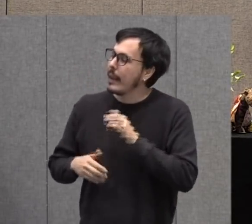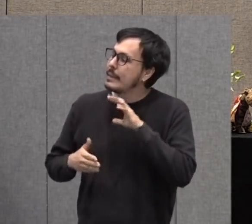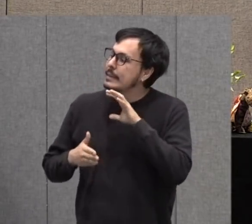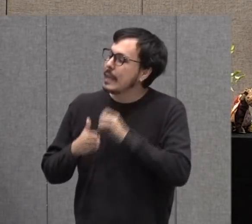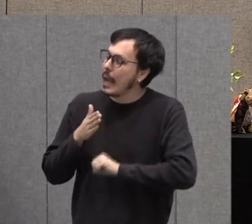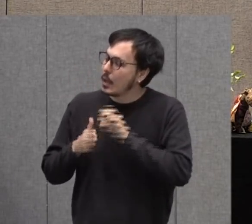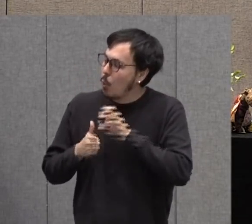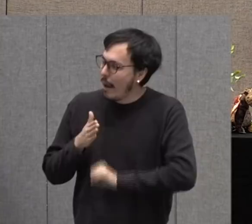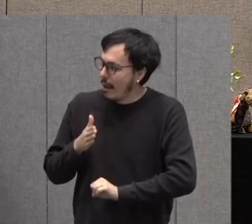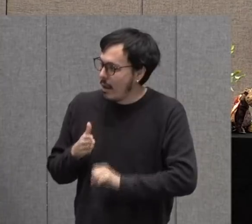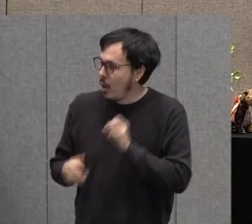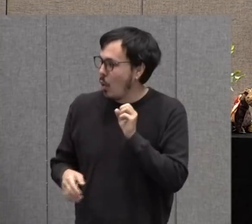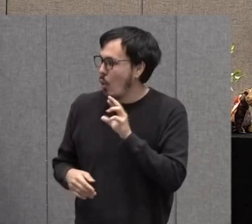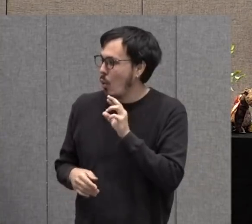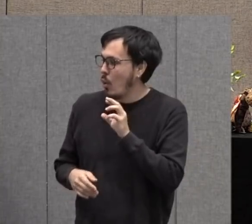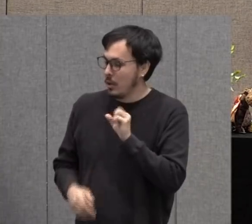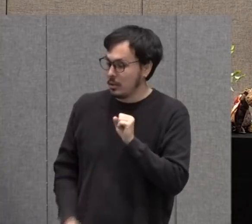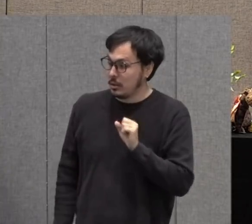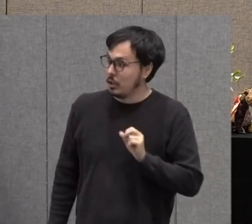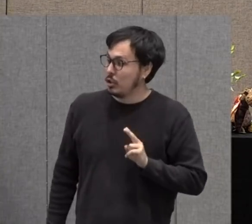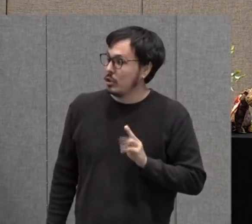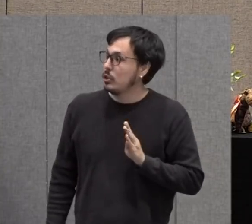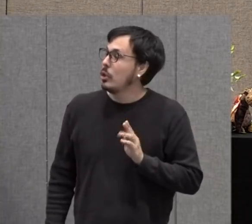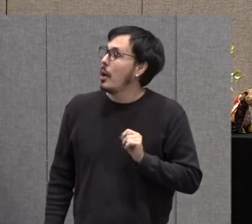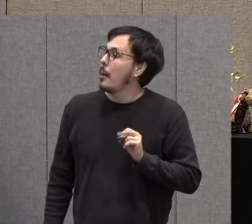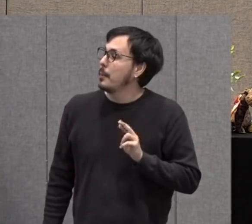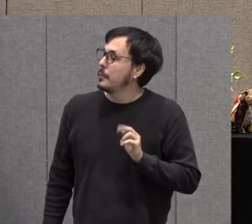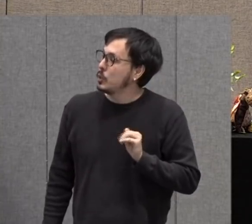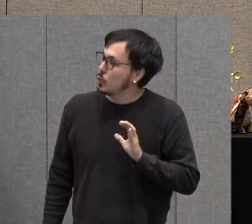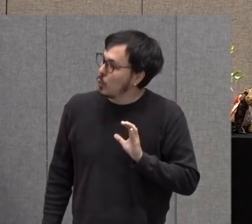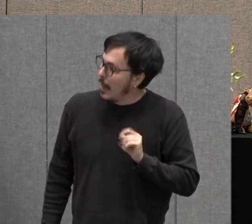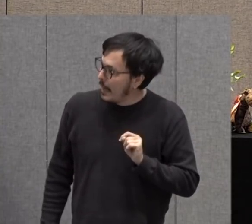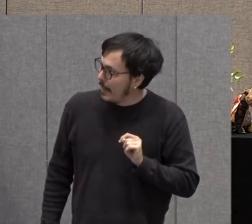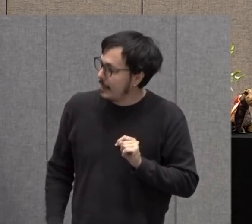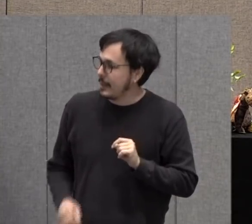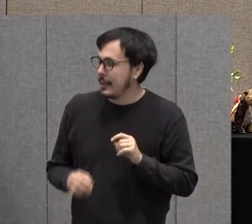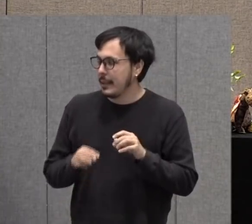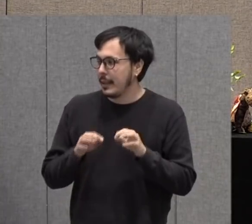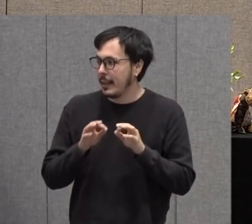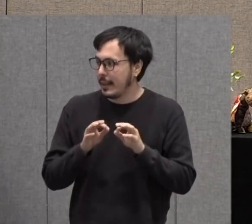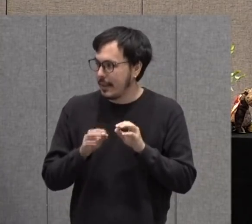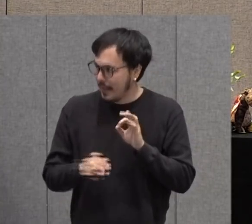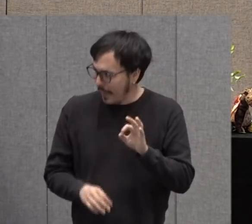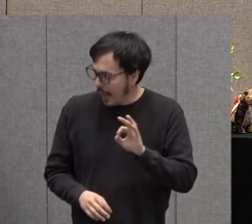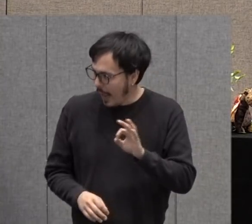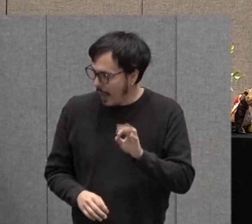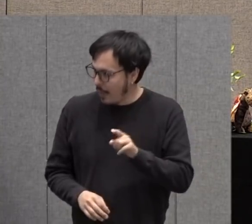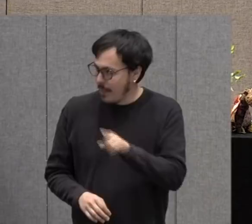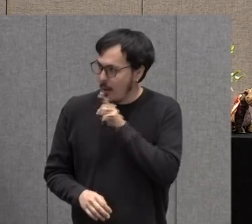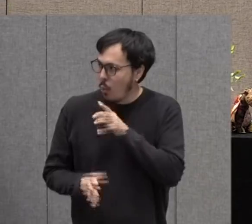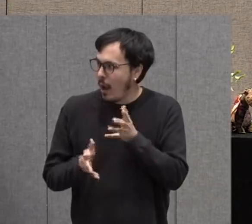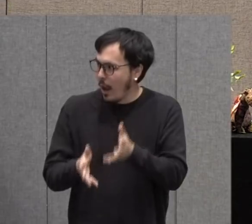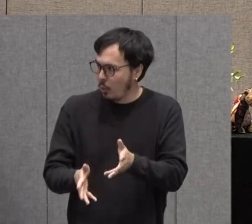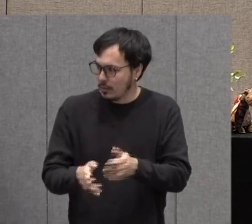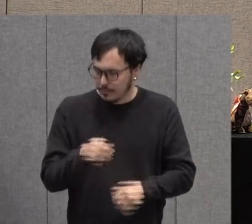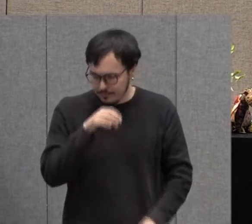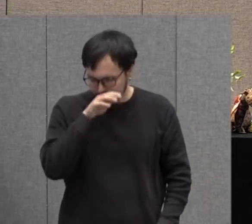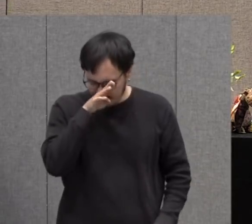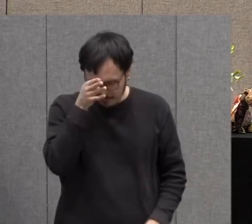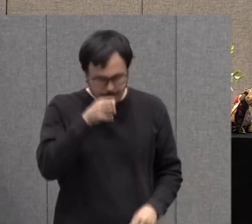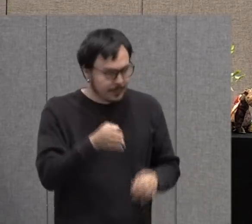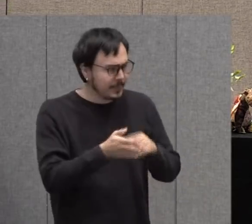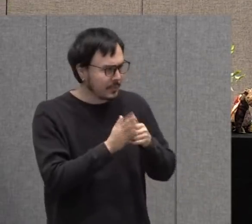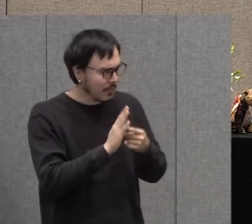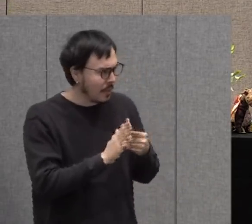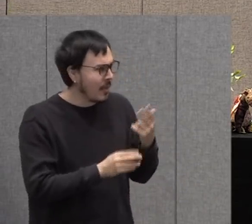or subtract Subtract, take away. the 9 that were out. Okay. So 13